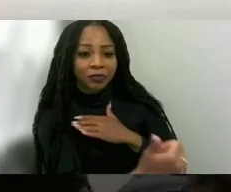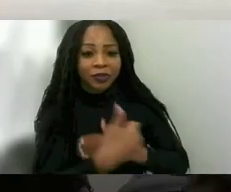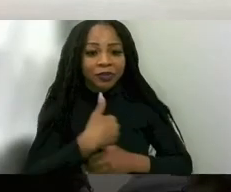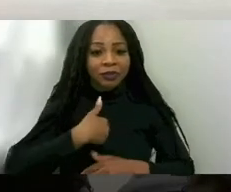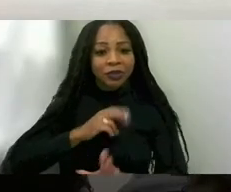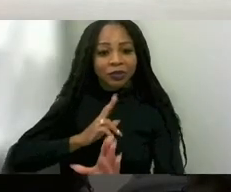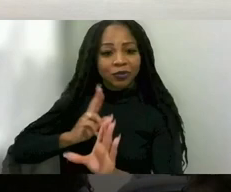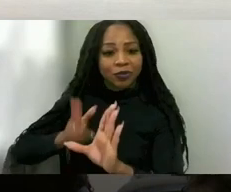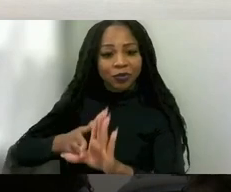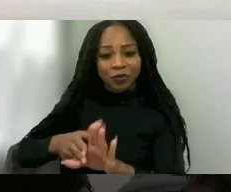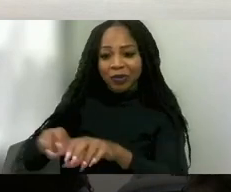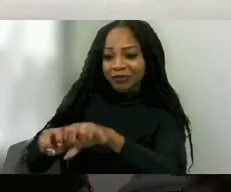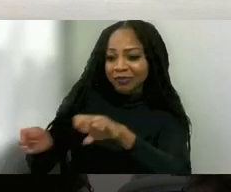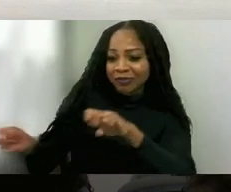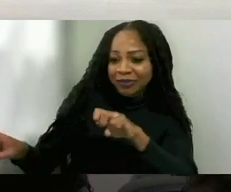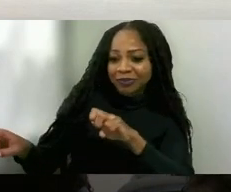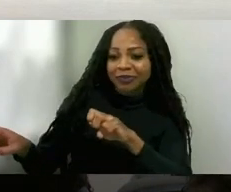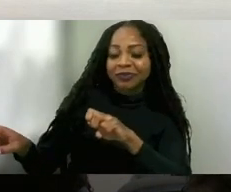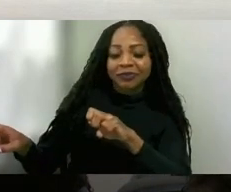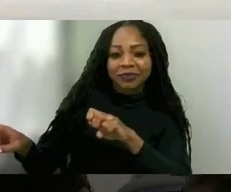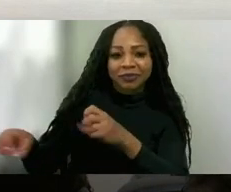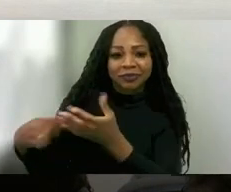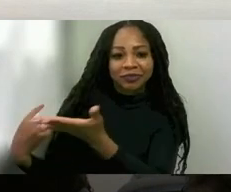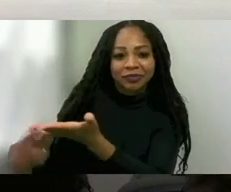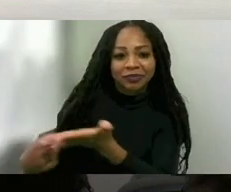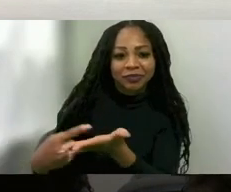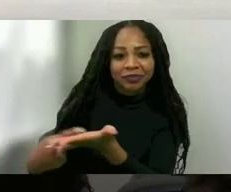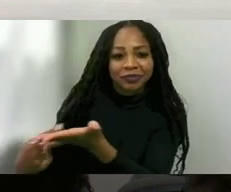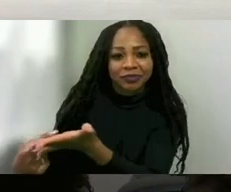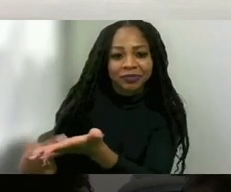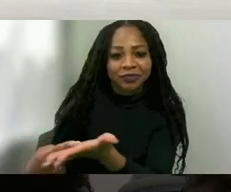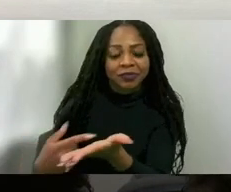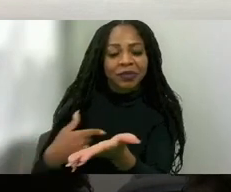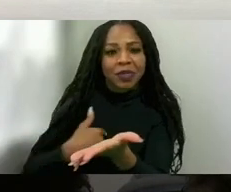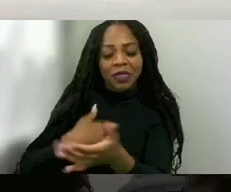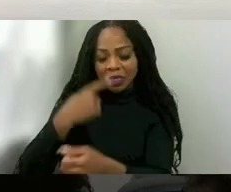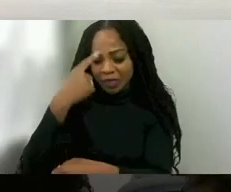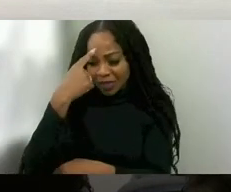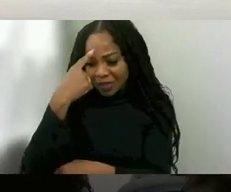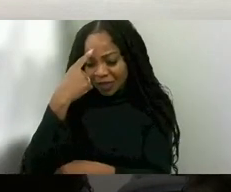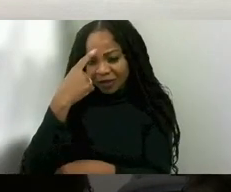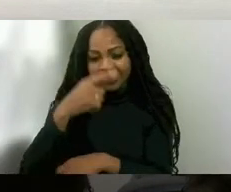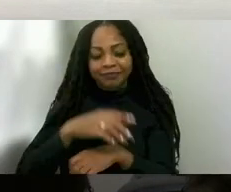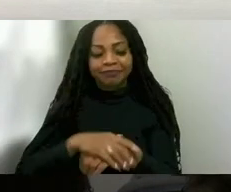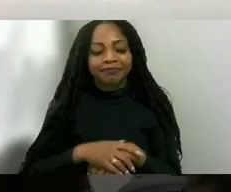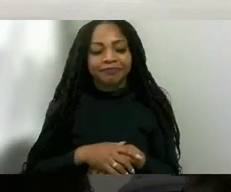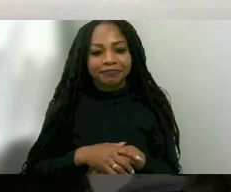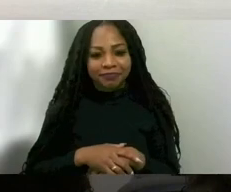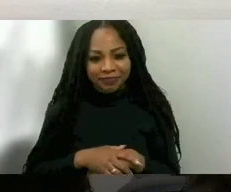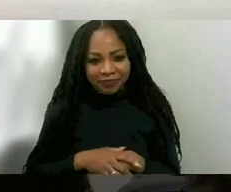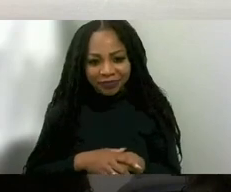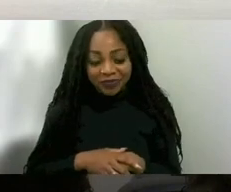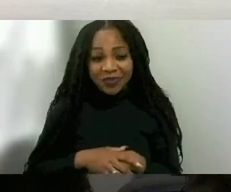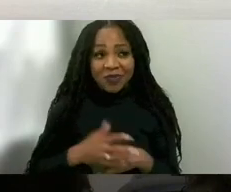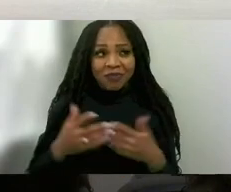Alanis, I thought you should ask Susan Blight and not me.